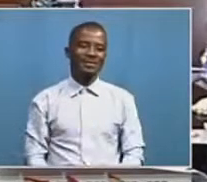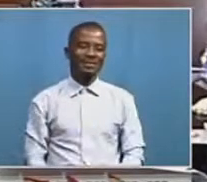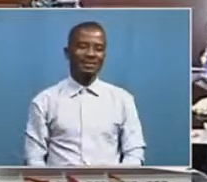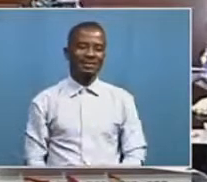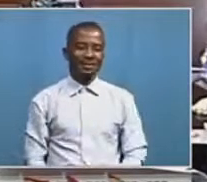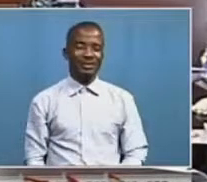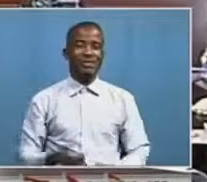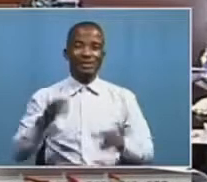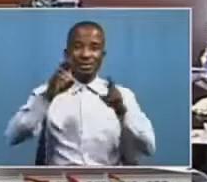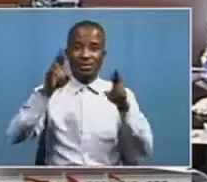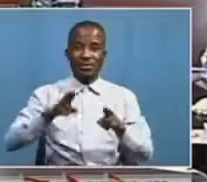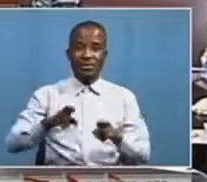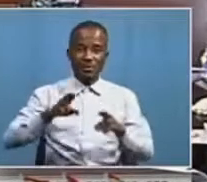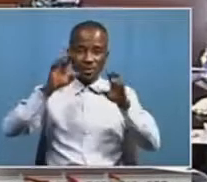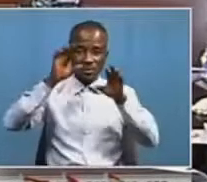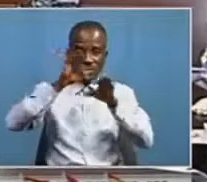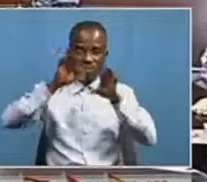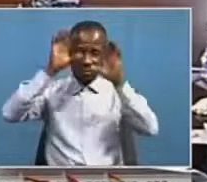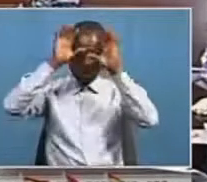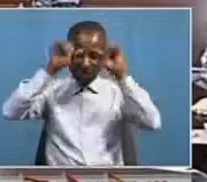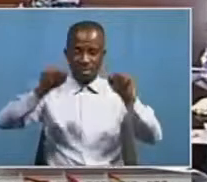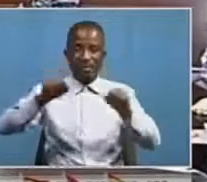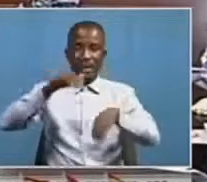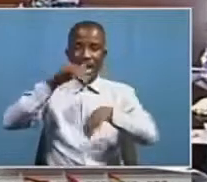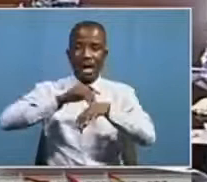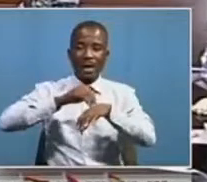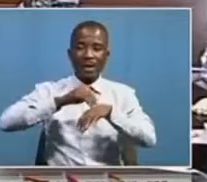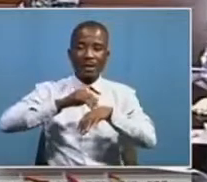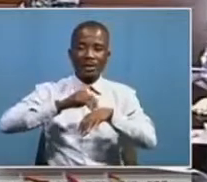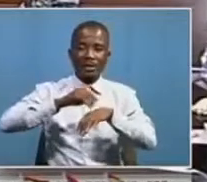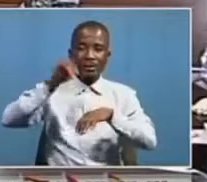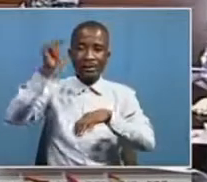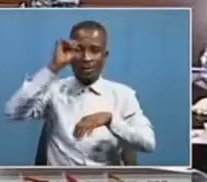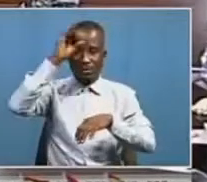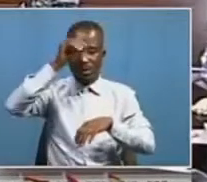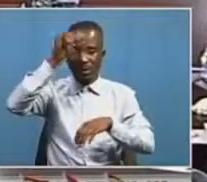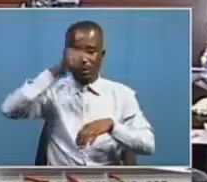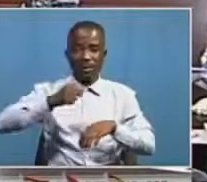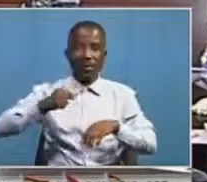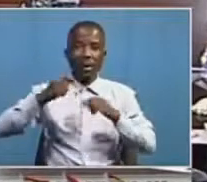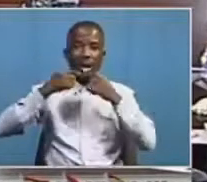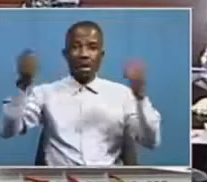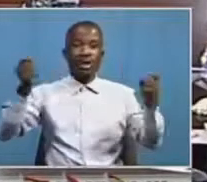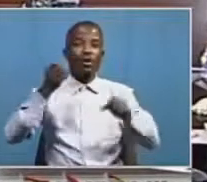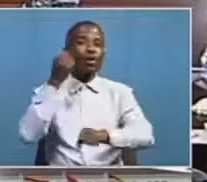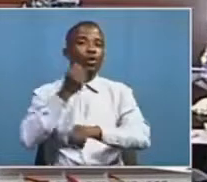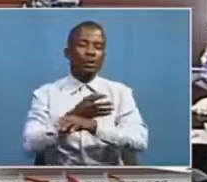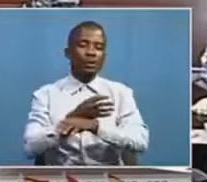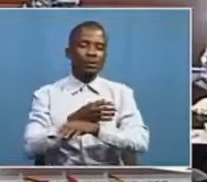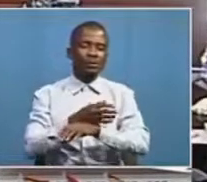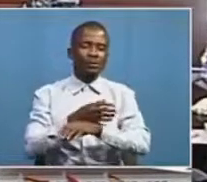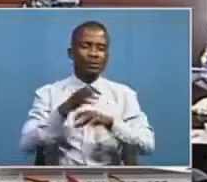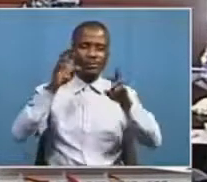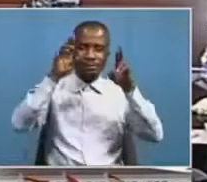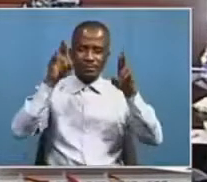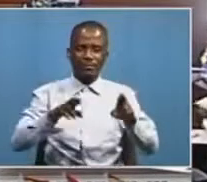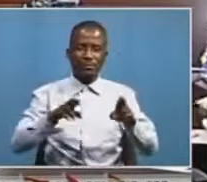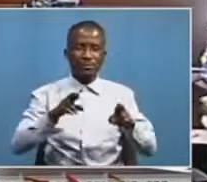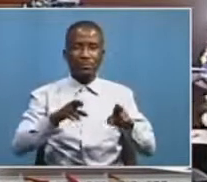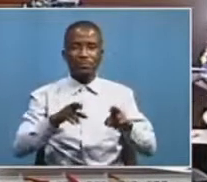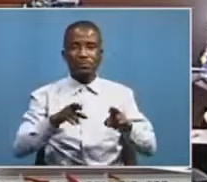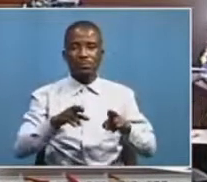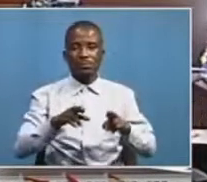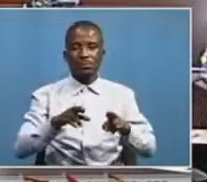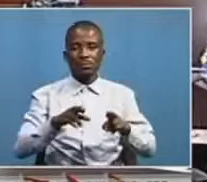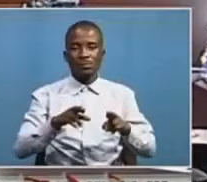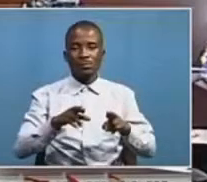the result of the presidential election at Techiman South constituency had been announced. The result of the Techiman South constituency was